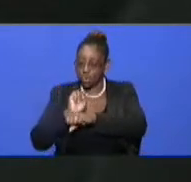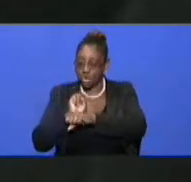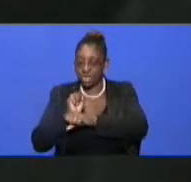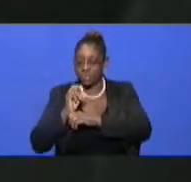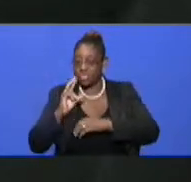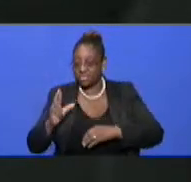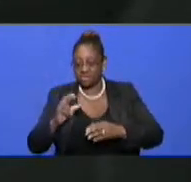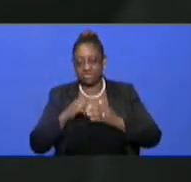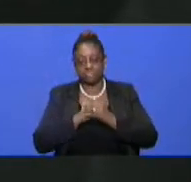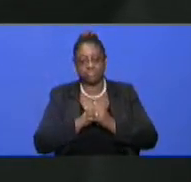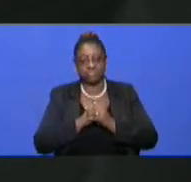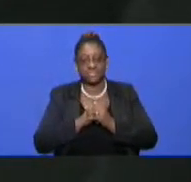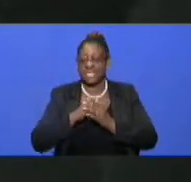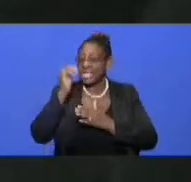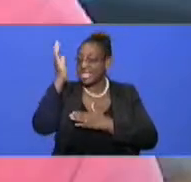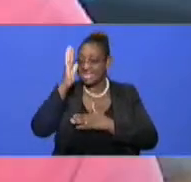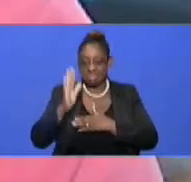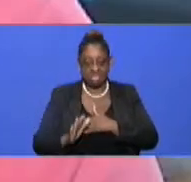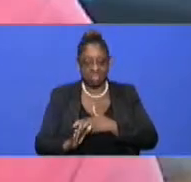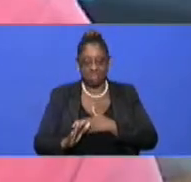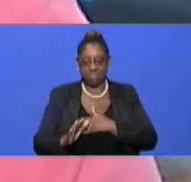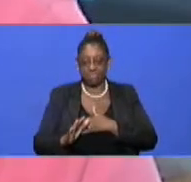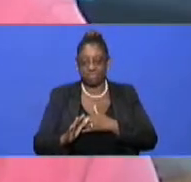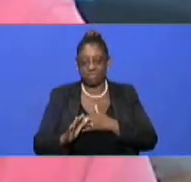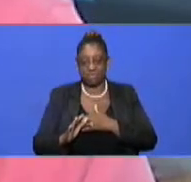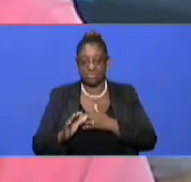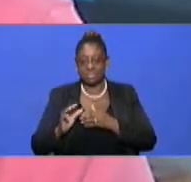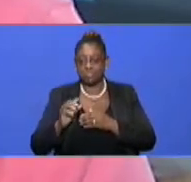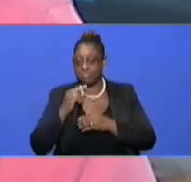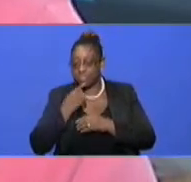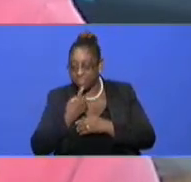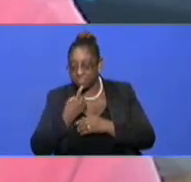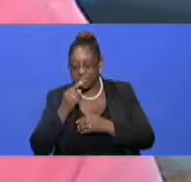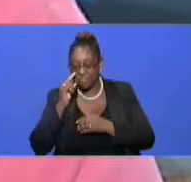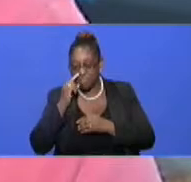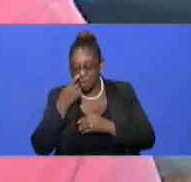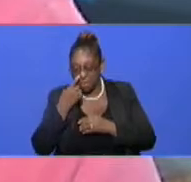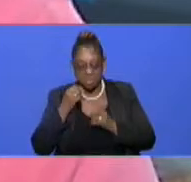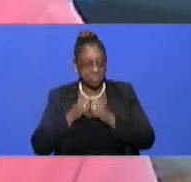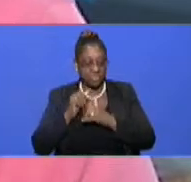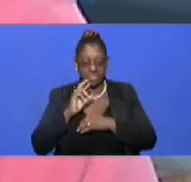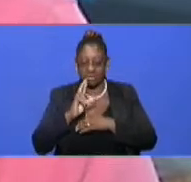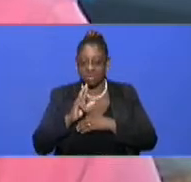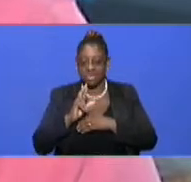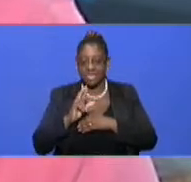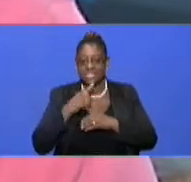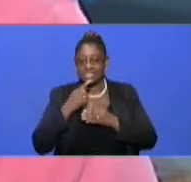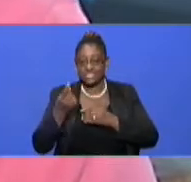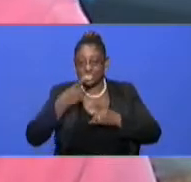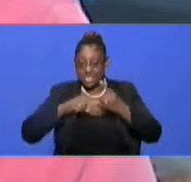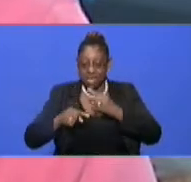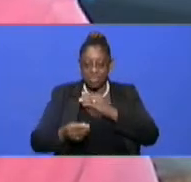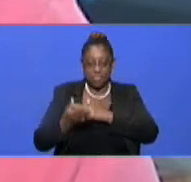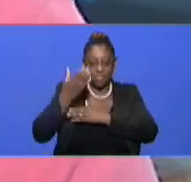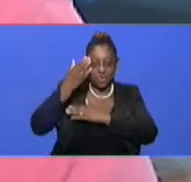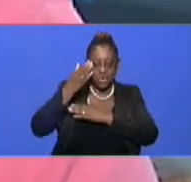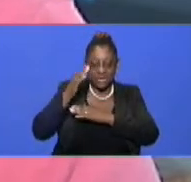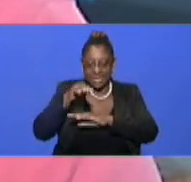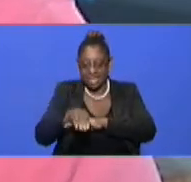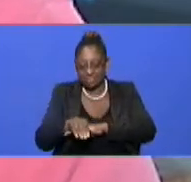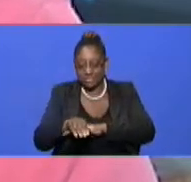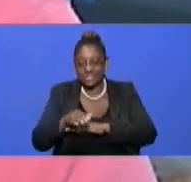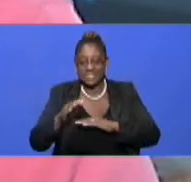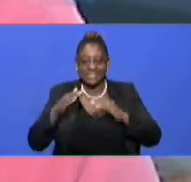There was never a dull moment with Natalie. Every time she come into the newsroom in that afternoon or the morning, she had a joke or